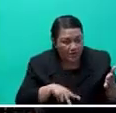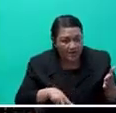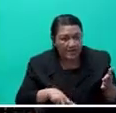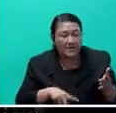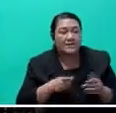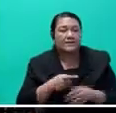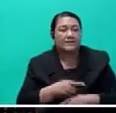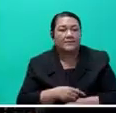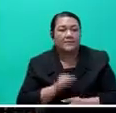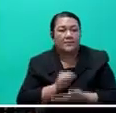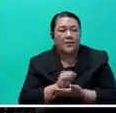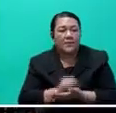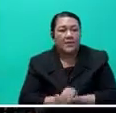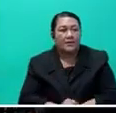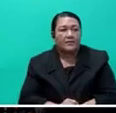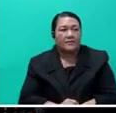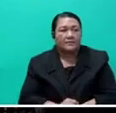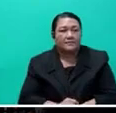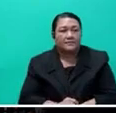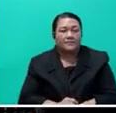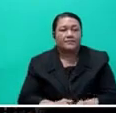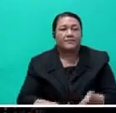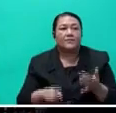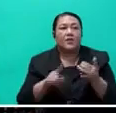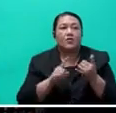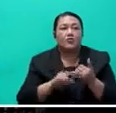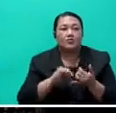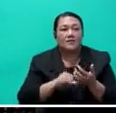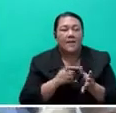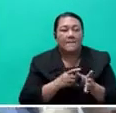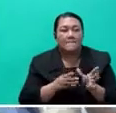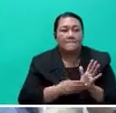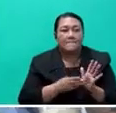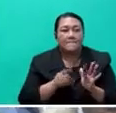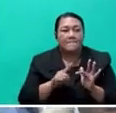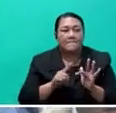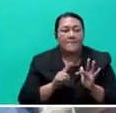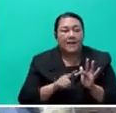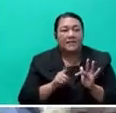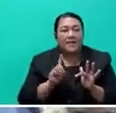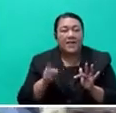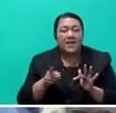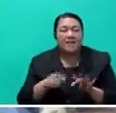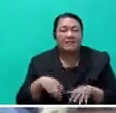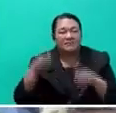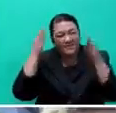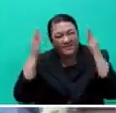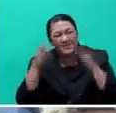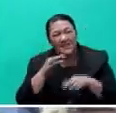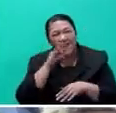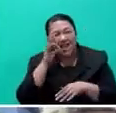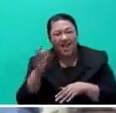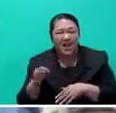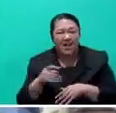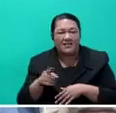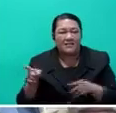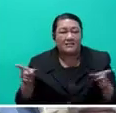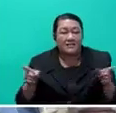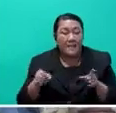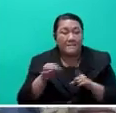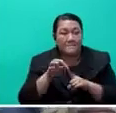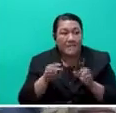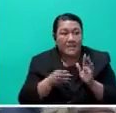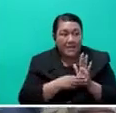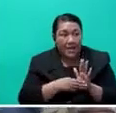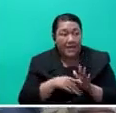Thank you. Yes, Honorable Usmadi. Mr. Speaker says just a request. If the Honorable Prime Minister and Attorney General might